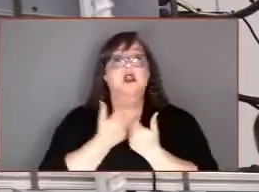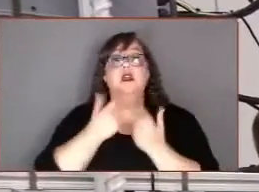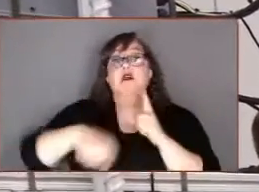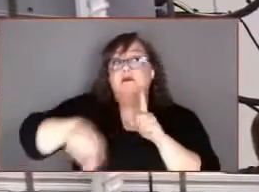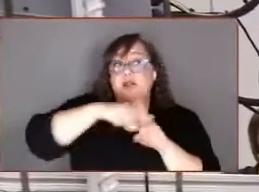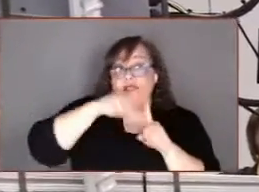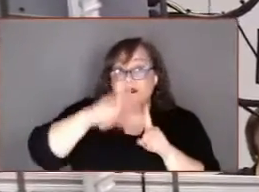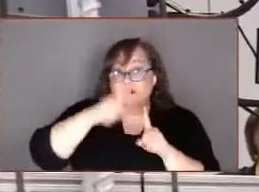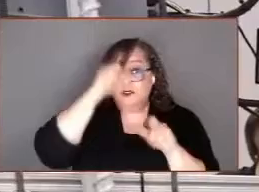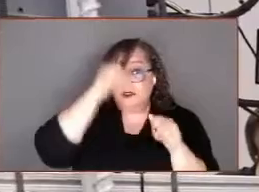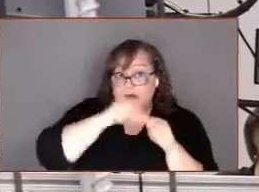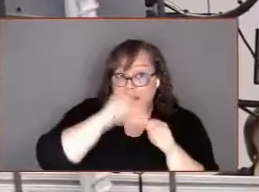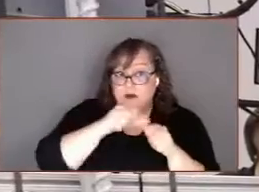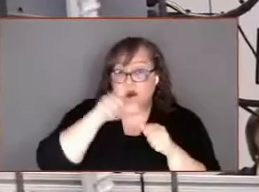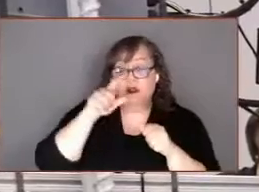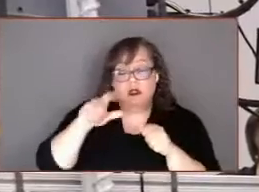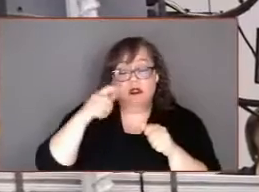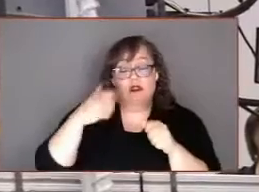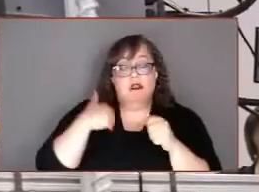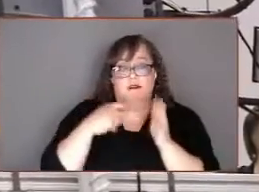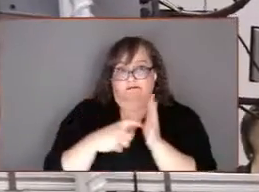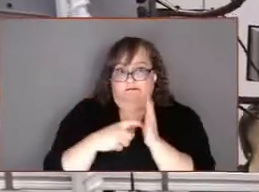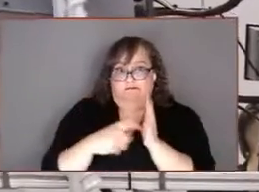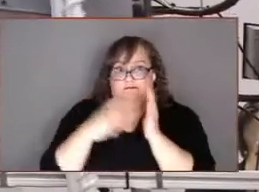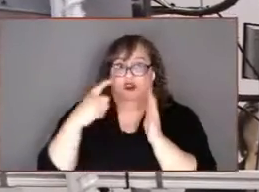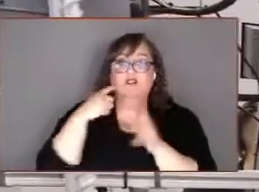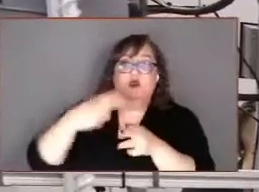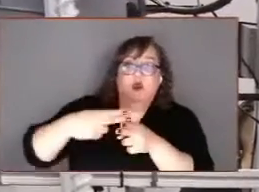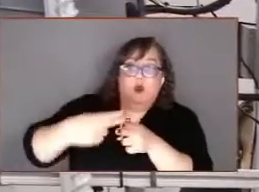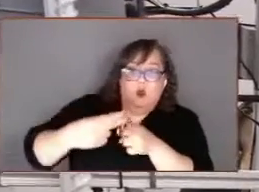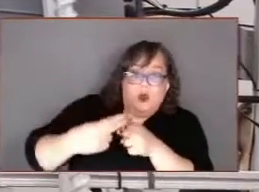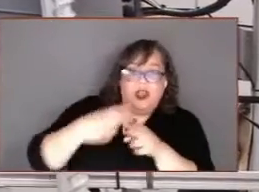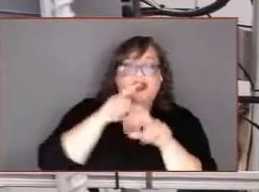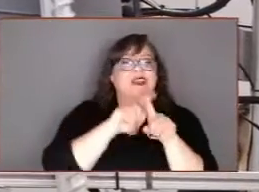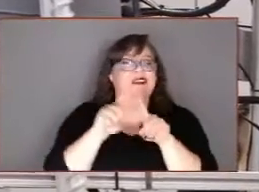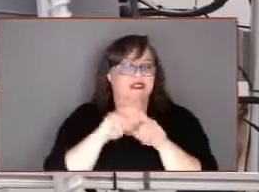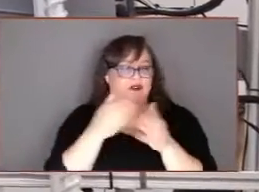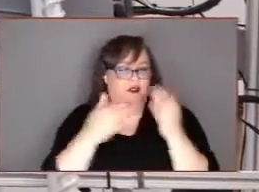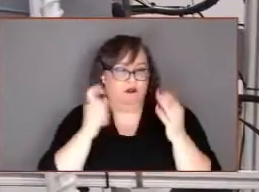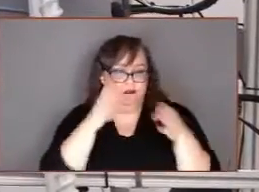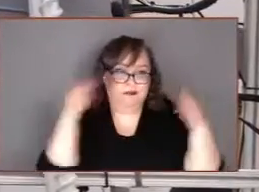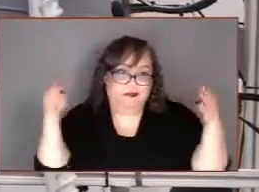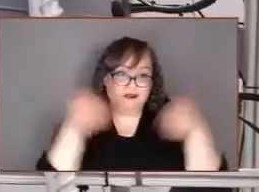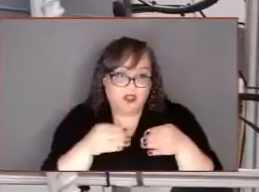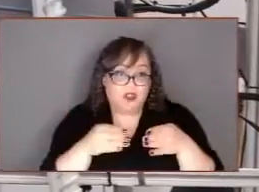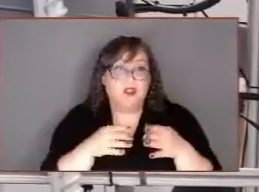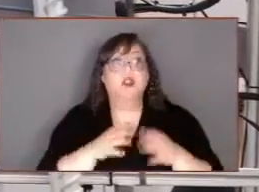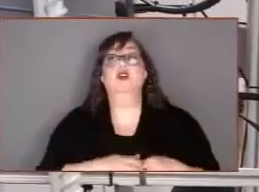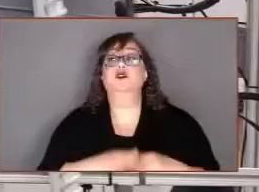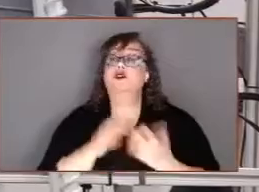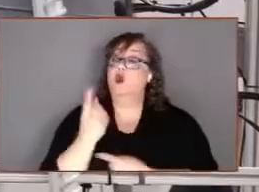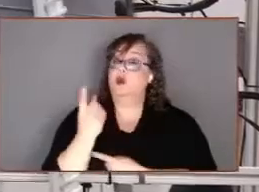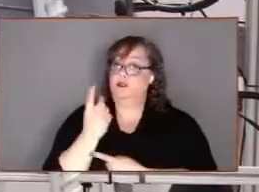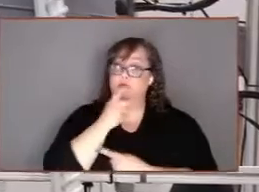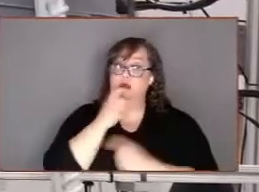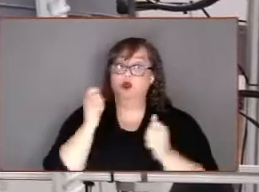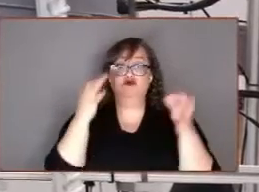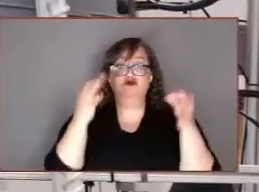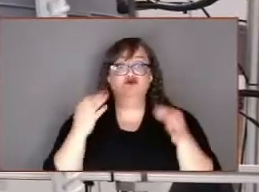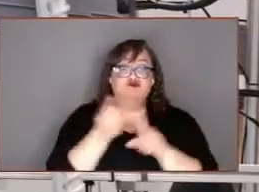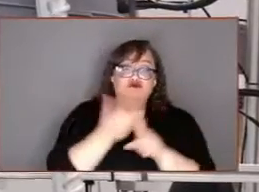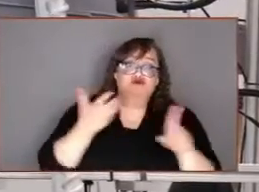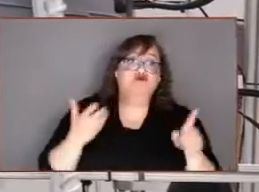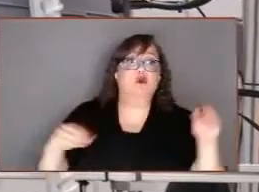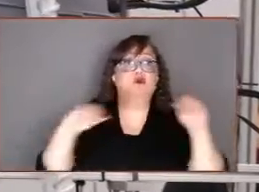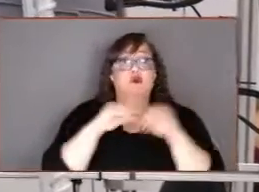specifications and different dimensions that they have to focus on. So someone who can tell us a little bit more about why this technology is